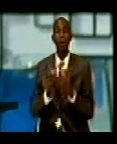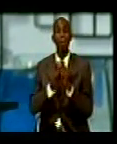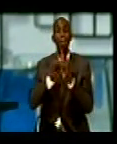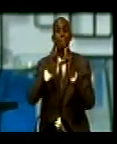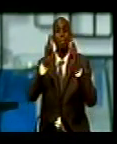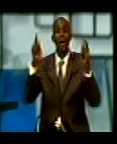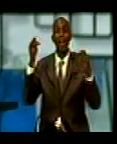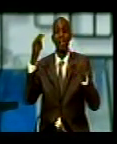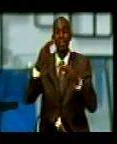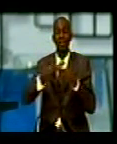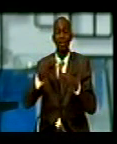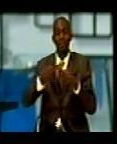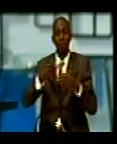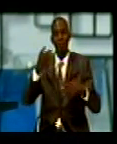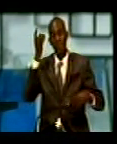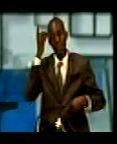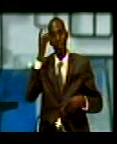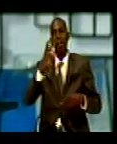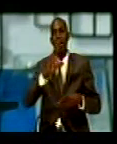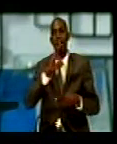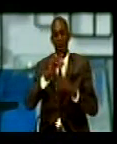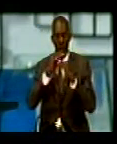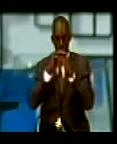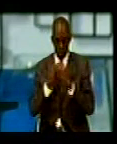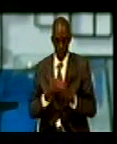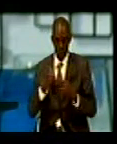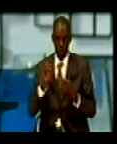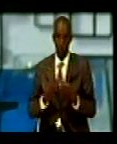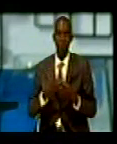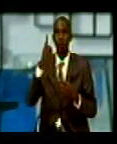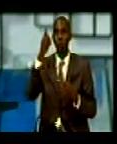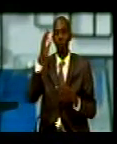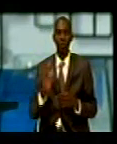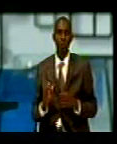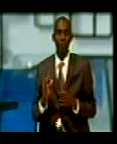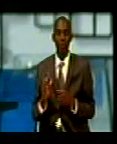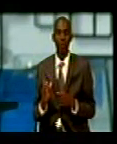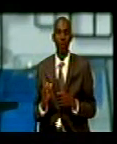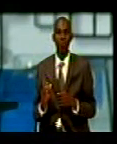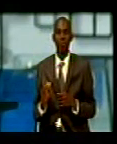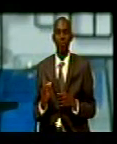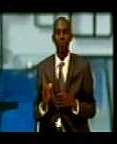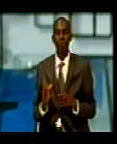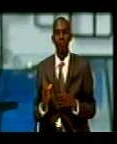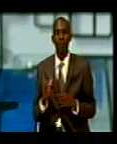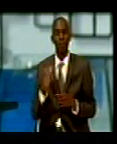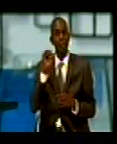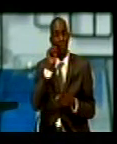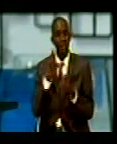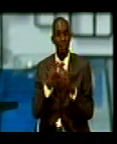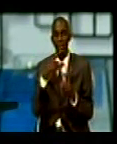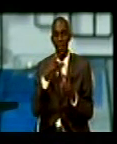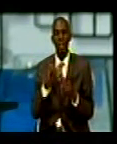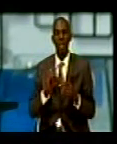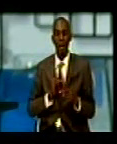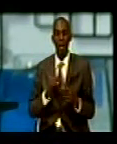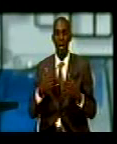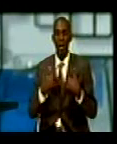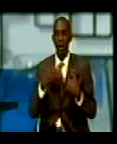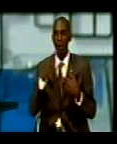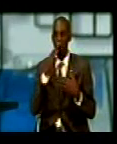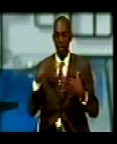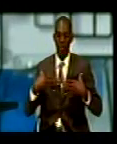solution. And this is coming from Nene Great. And she says, I have been healed from